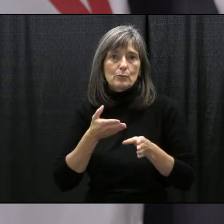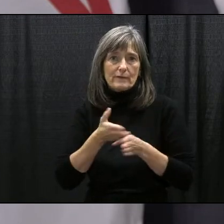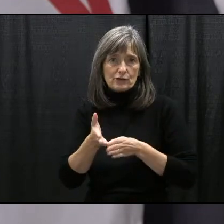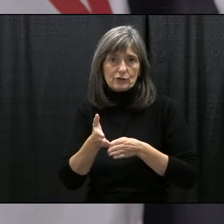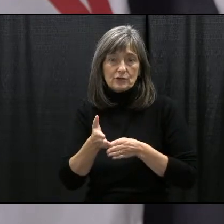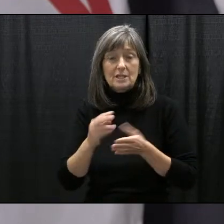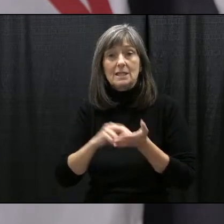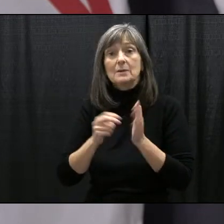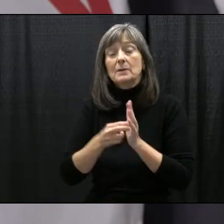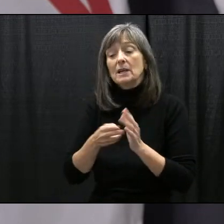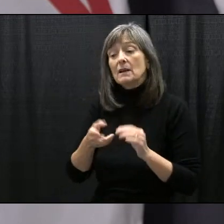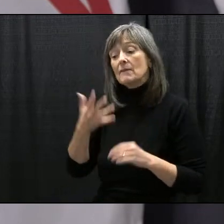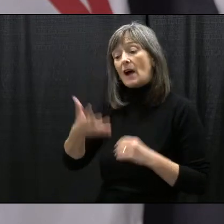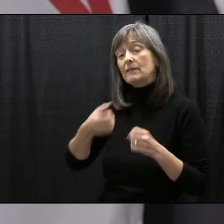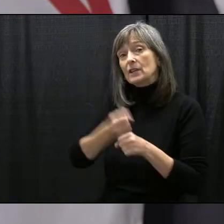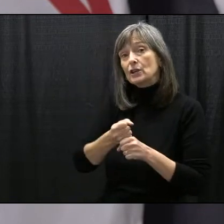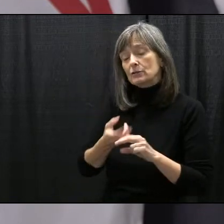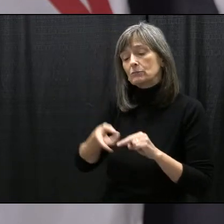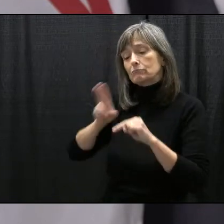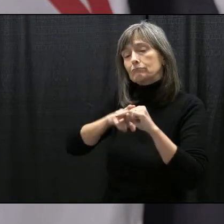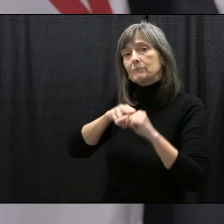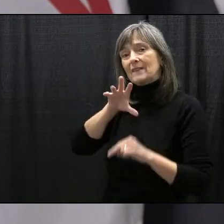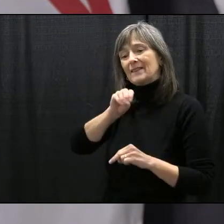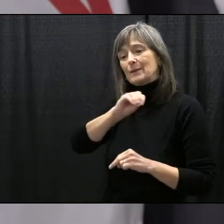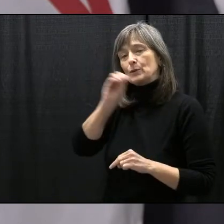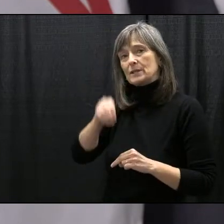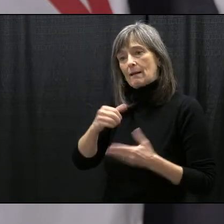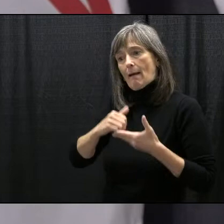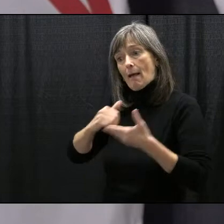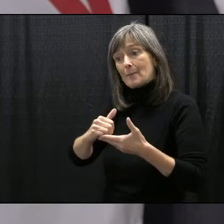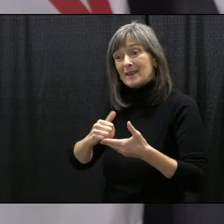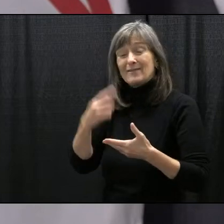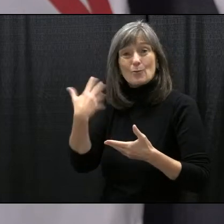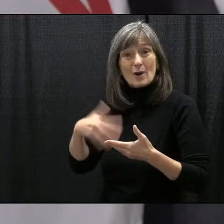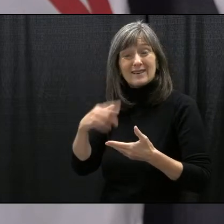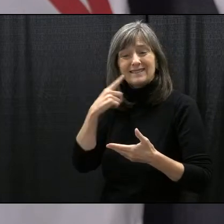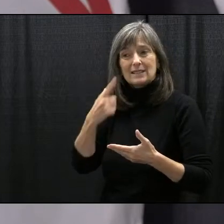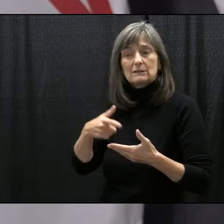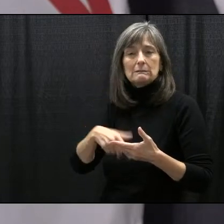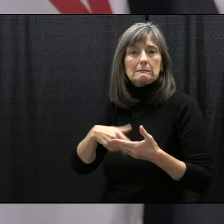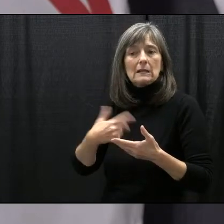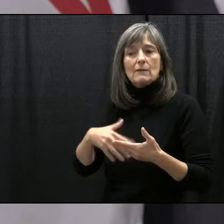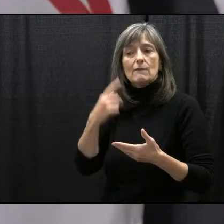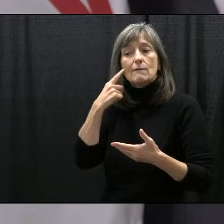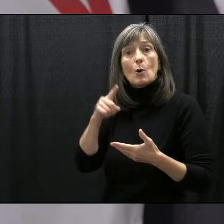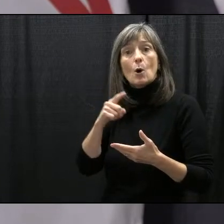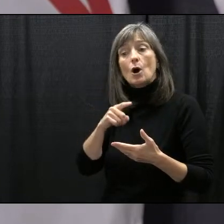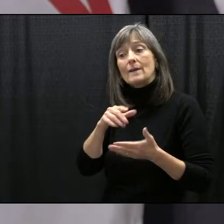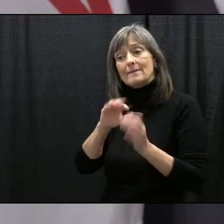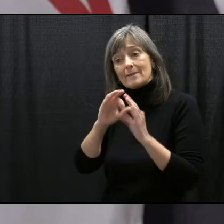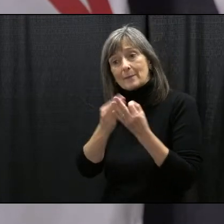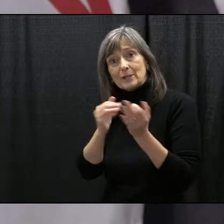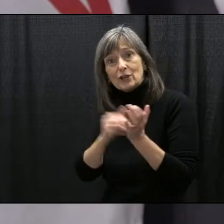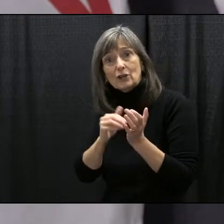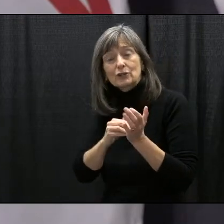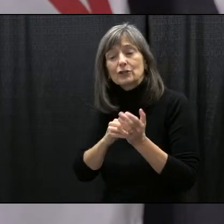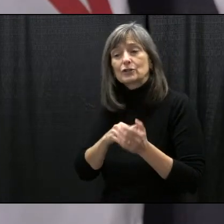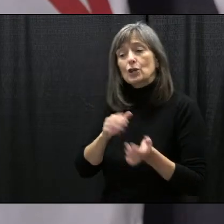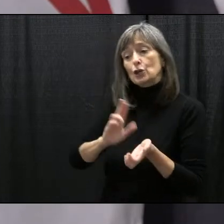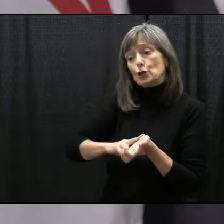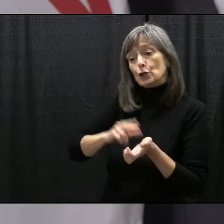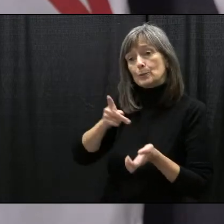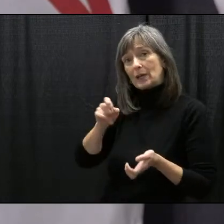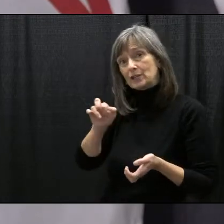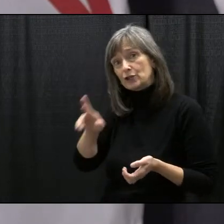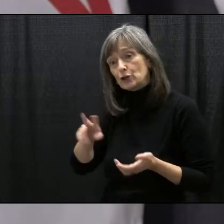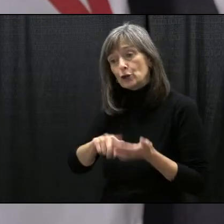over 5 years the maximum debt relief that family doctors, residents in family medicine, nurse practitioners,